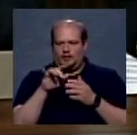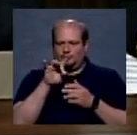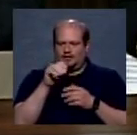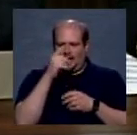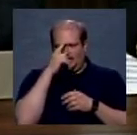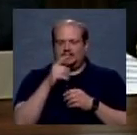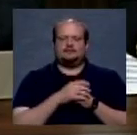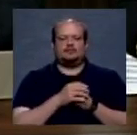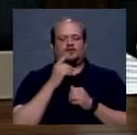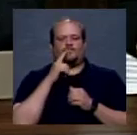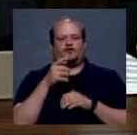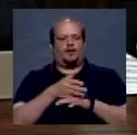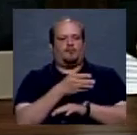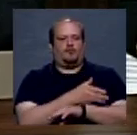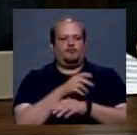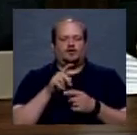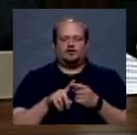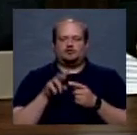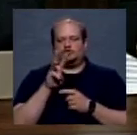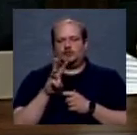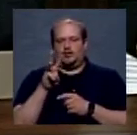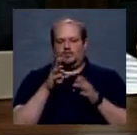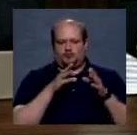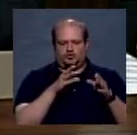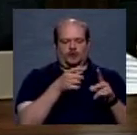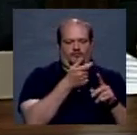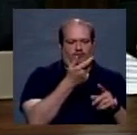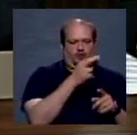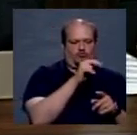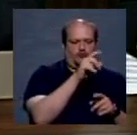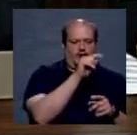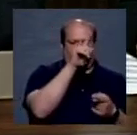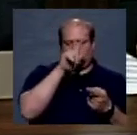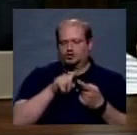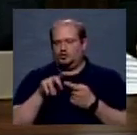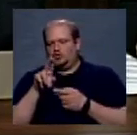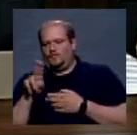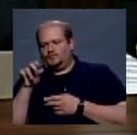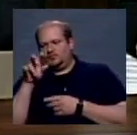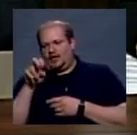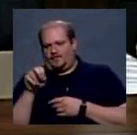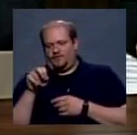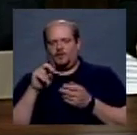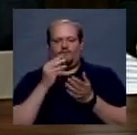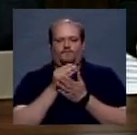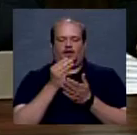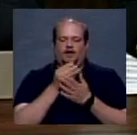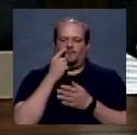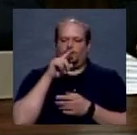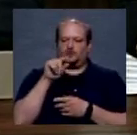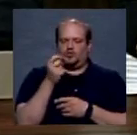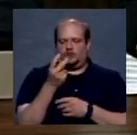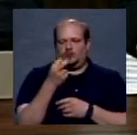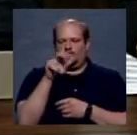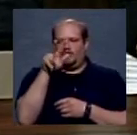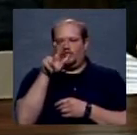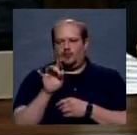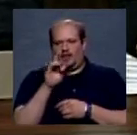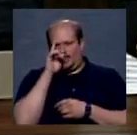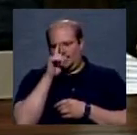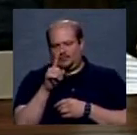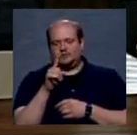$265,642.80 for improvements to W Street from Grant Street to University Avenue, and for other purposes, funding from the 2012 3/8 cent capital